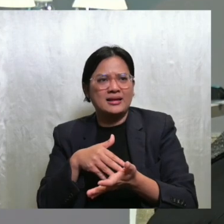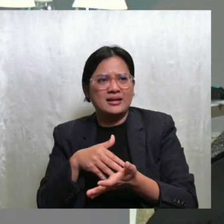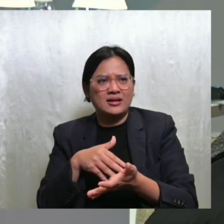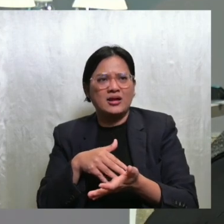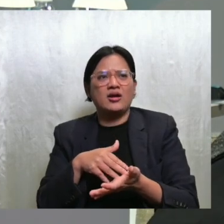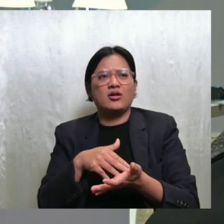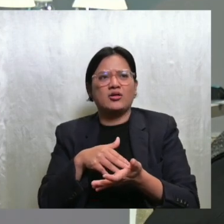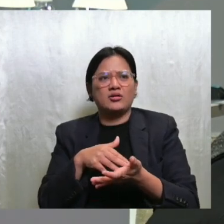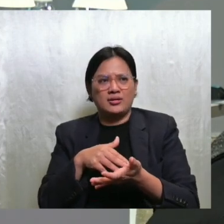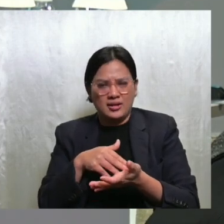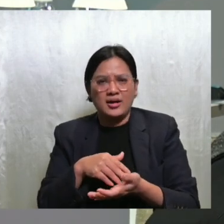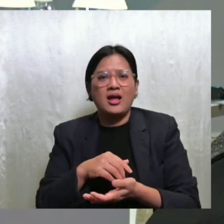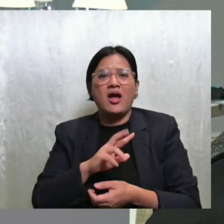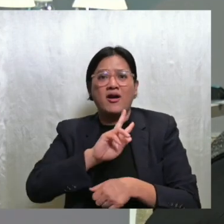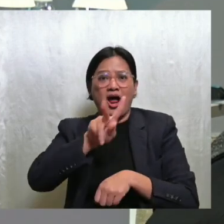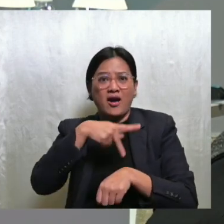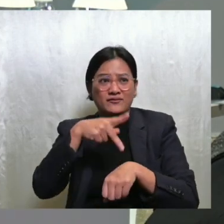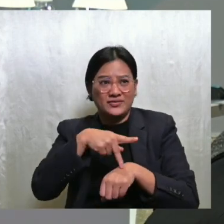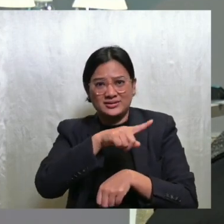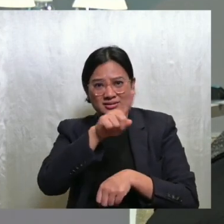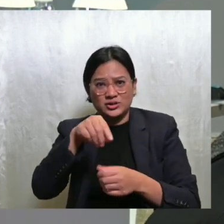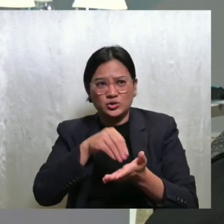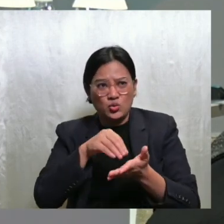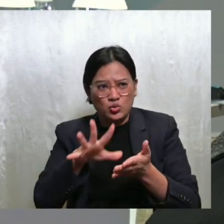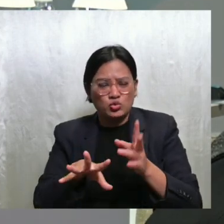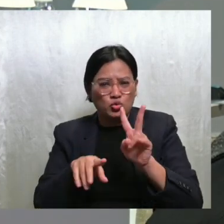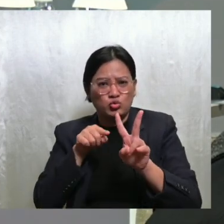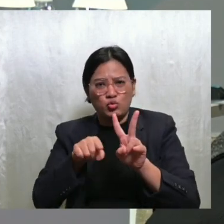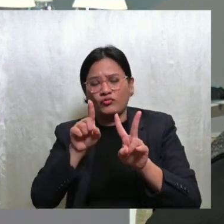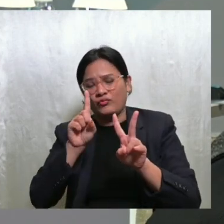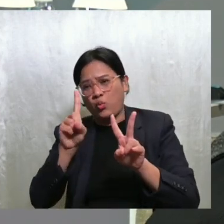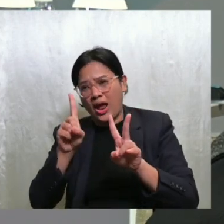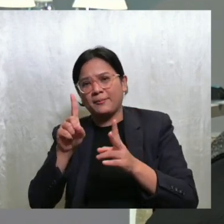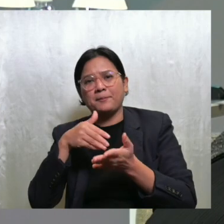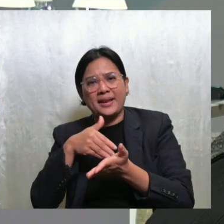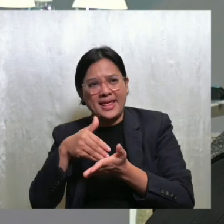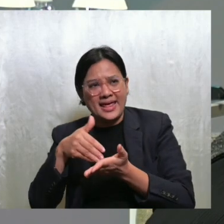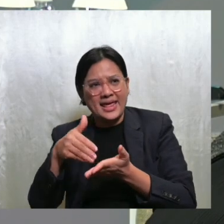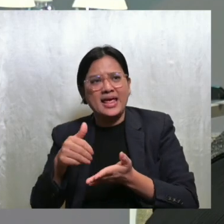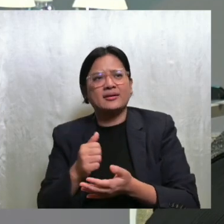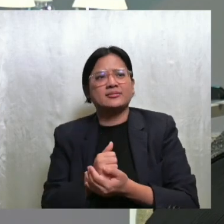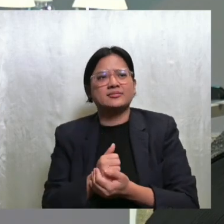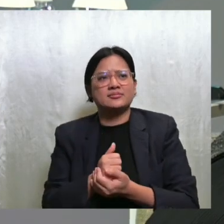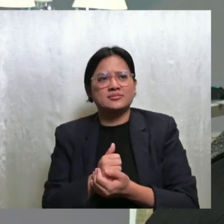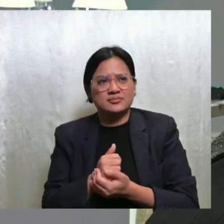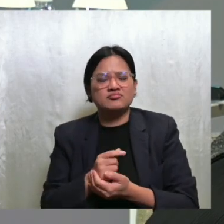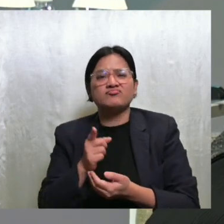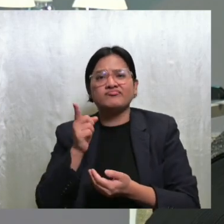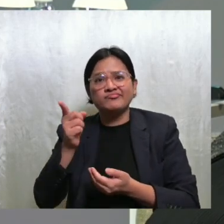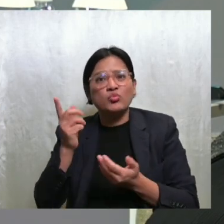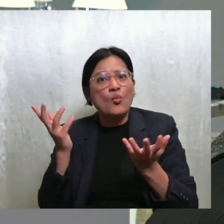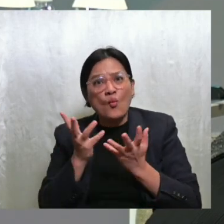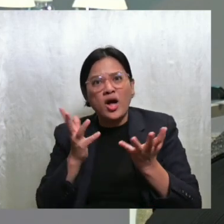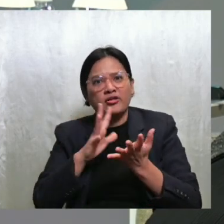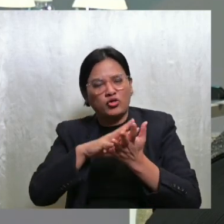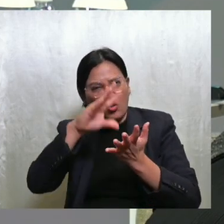20,000 teachers to bring forward impactful digital learning solutions and gamified learning experiences to underserved